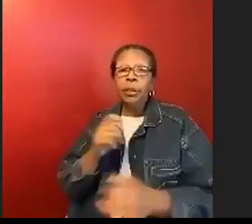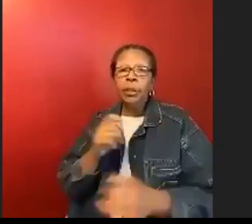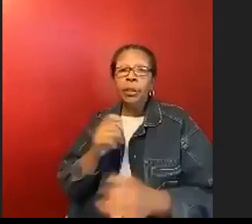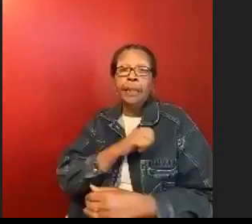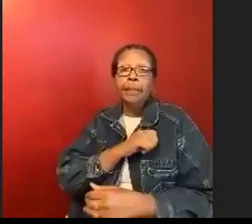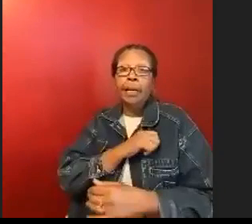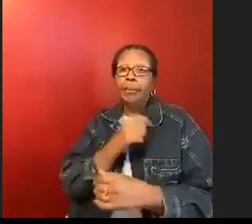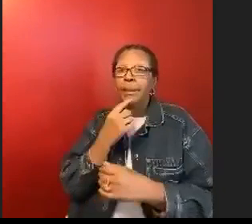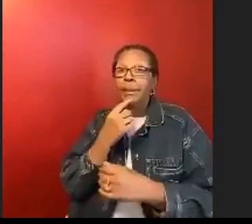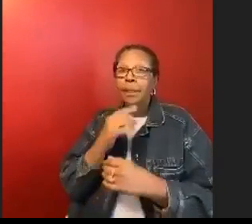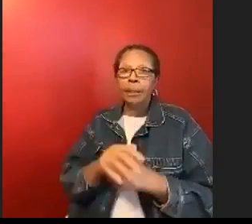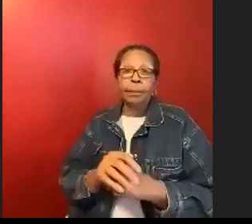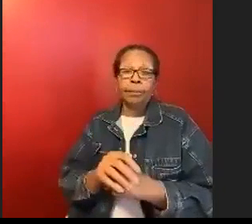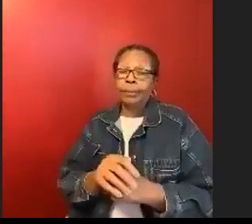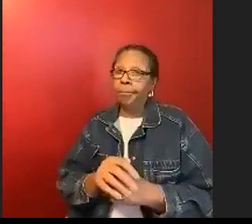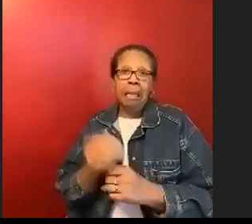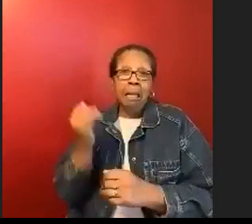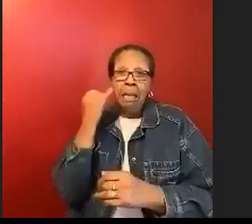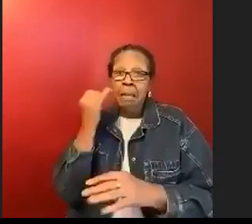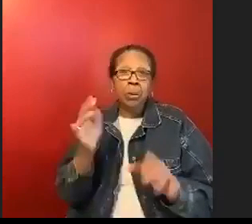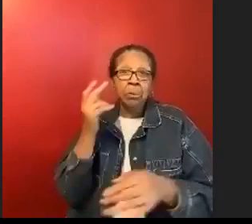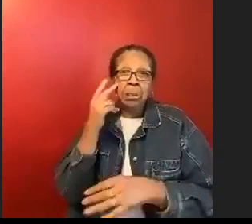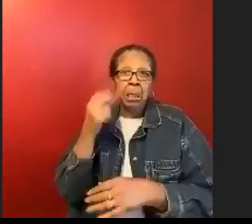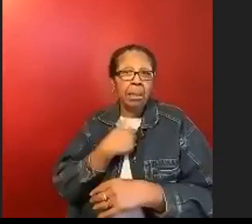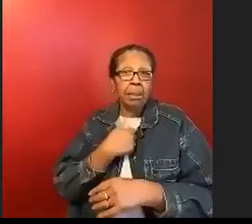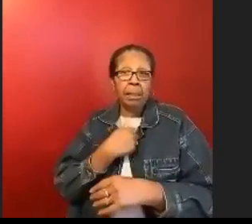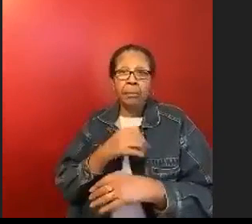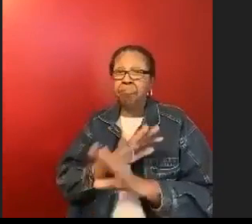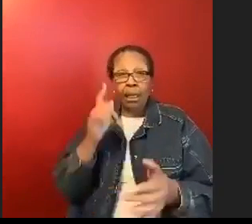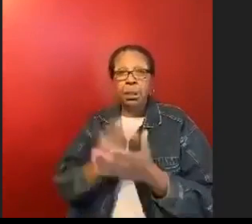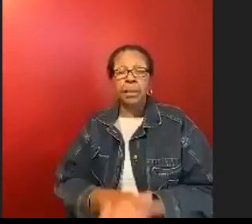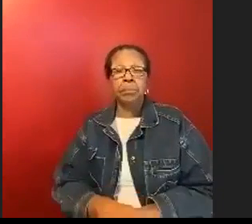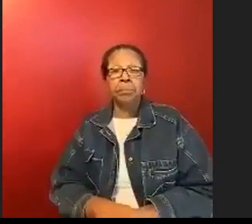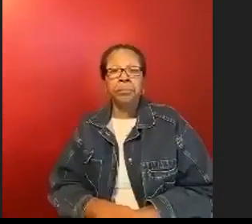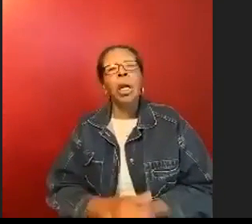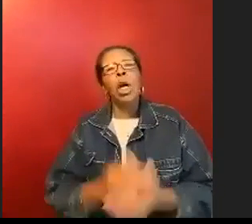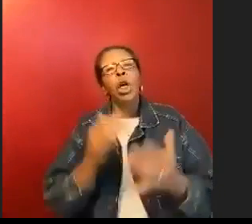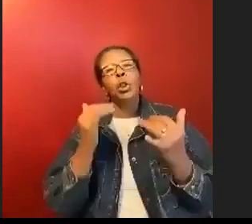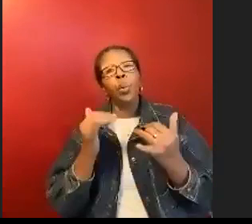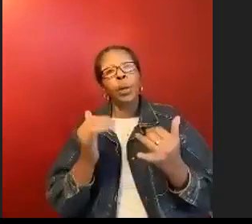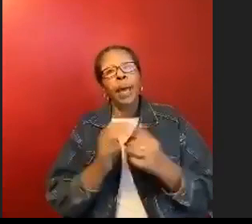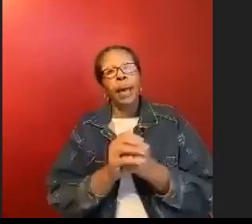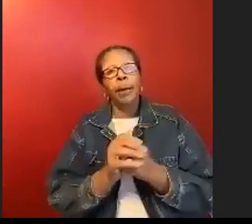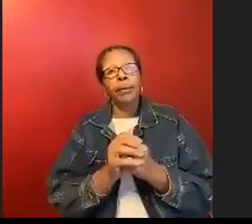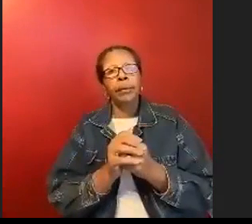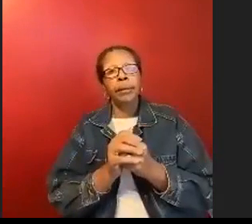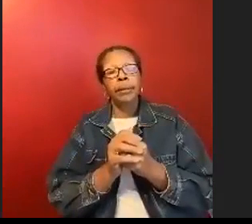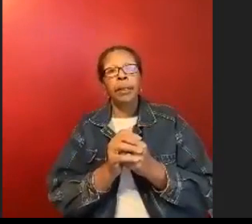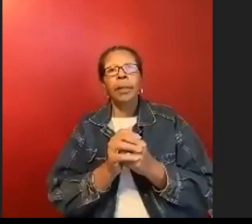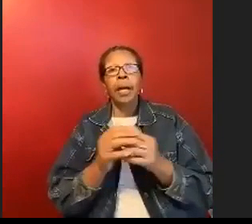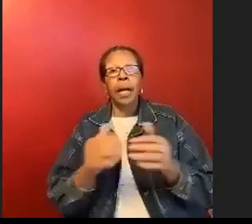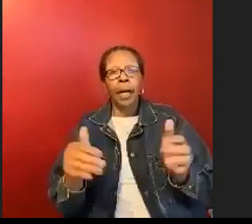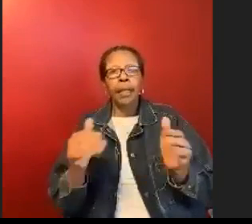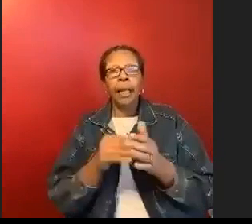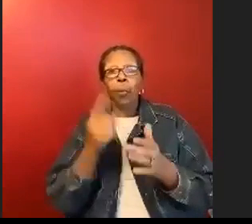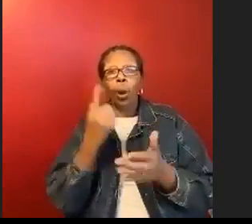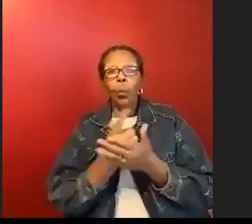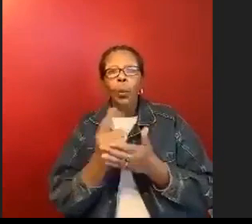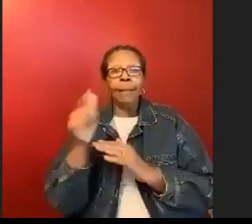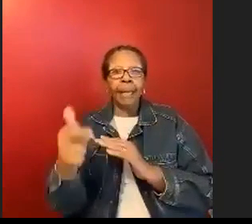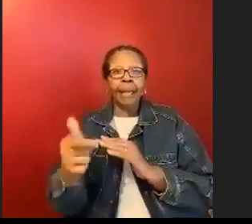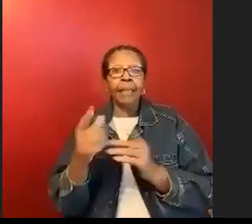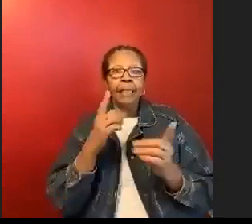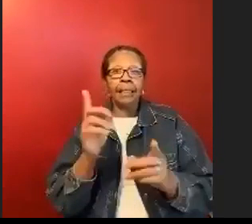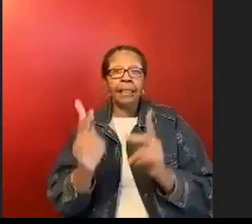is out the window. So a week later, his disciples were again in the house. A week later, it's